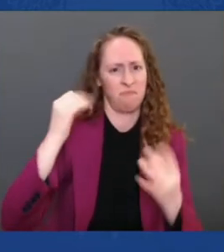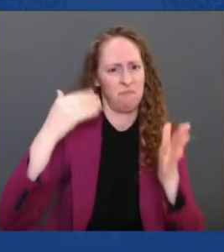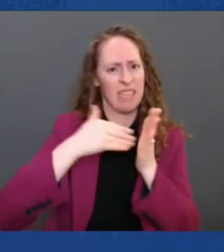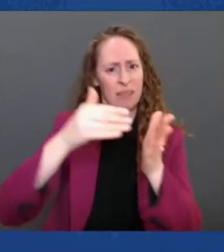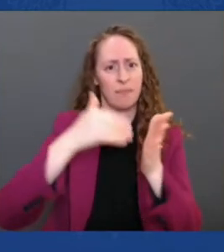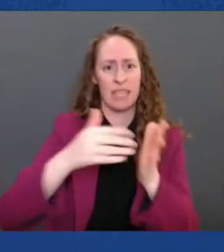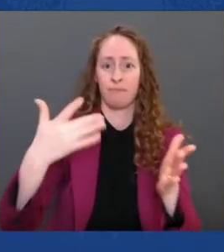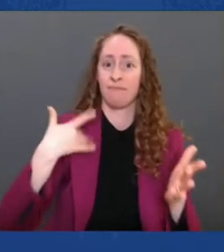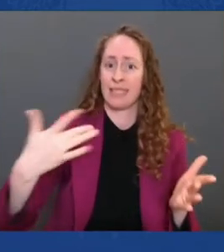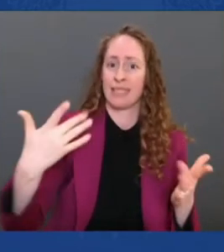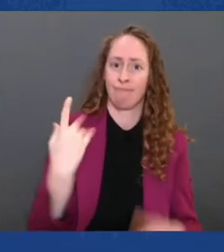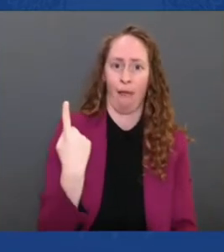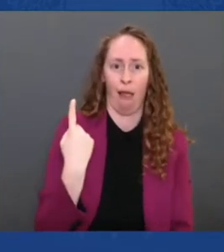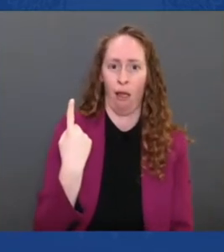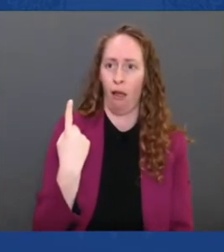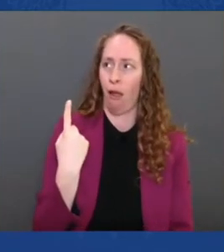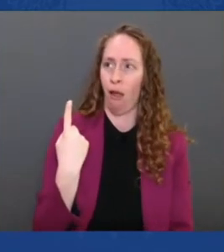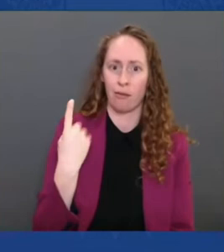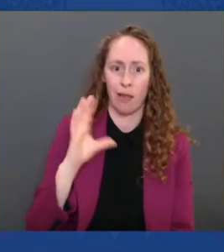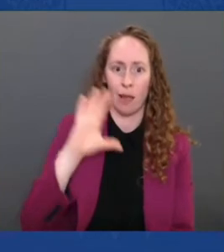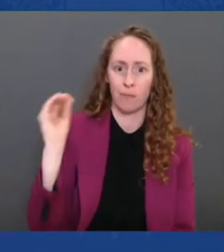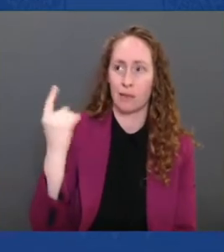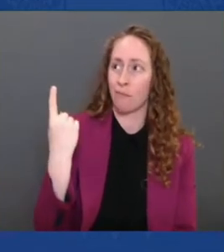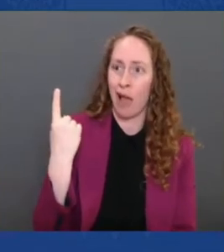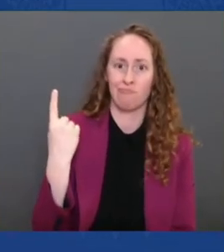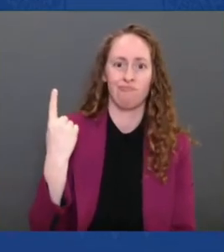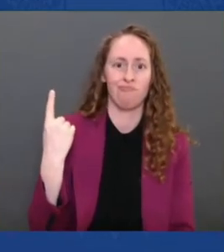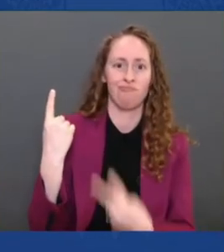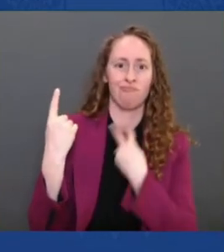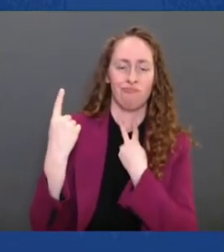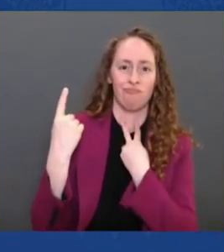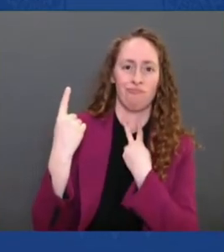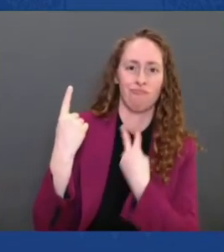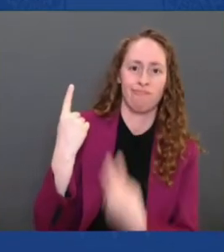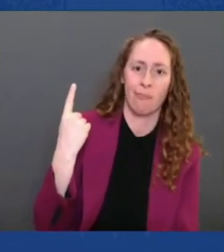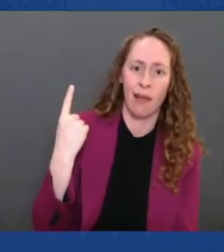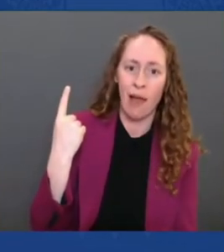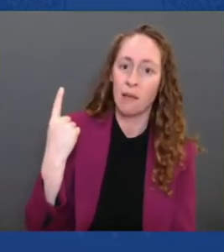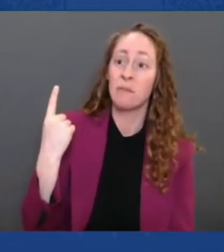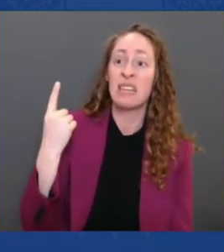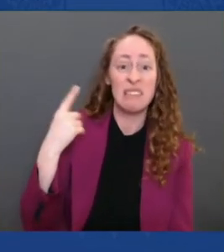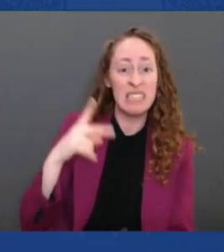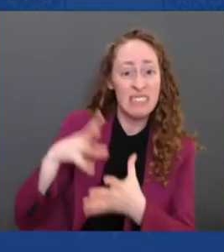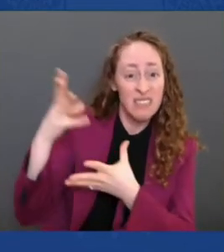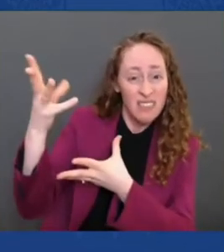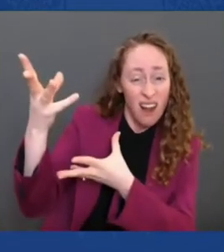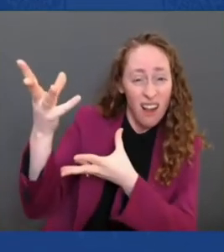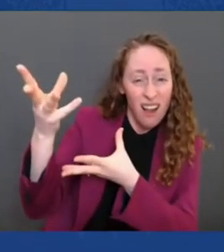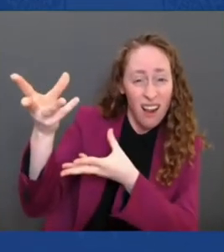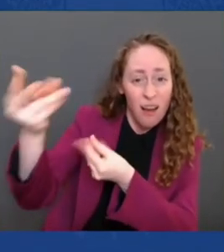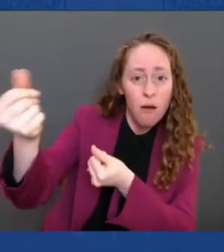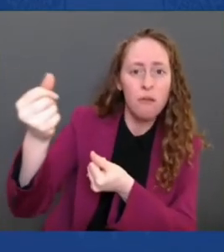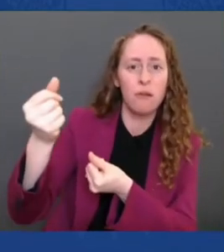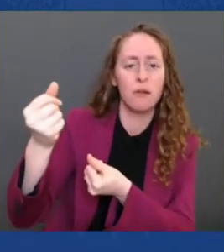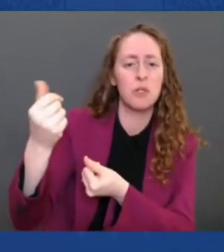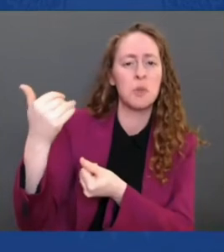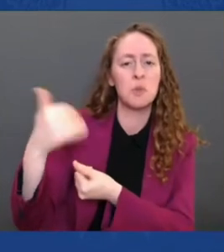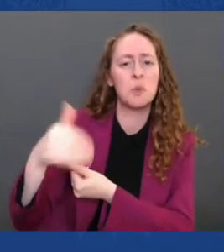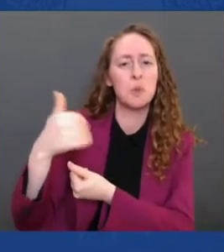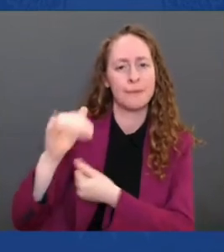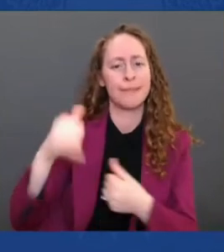internet options, you pay 5 times more on average than families that have more choices. That's what the